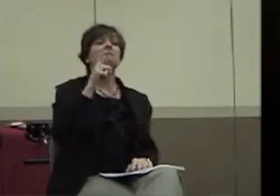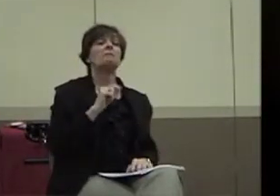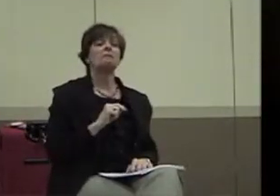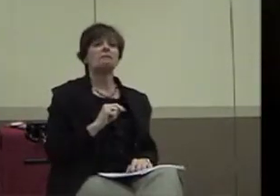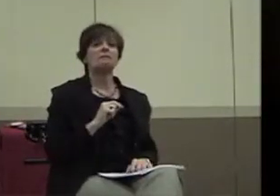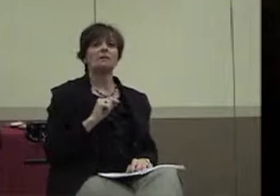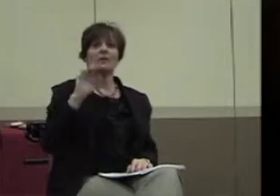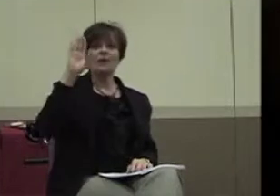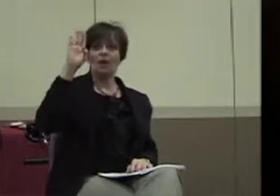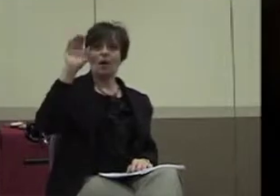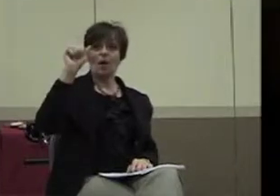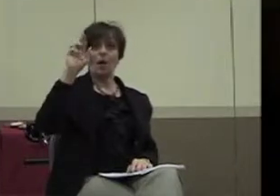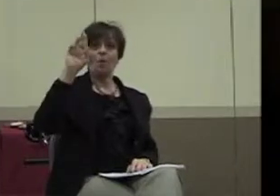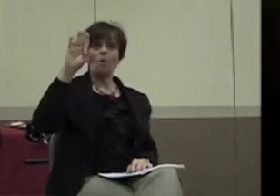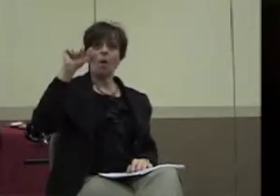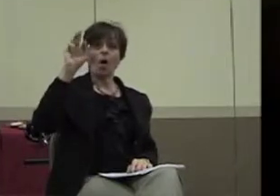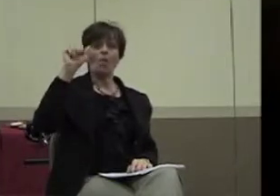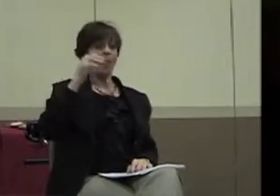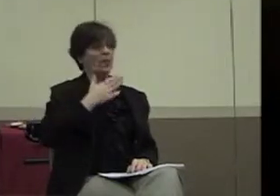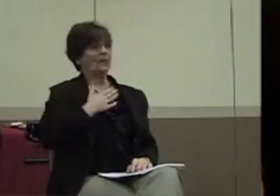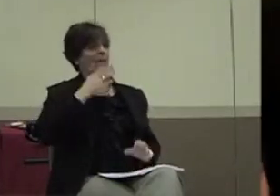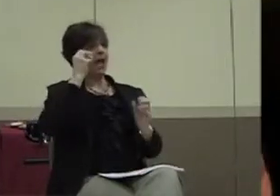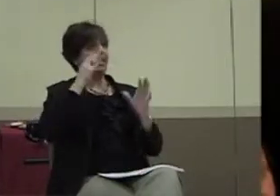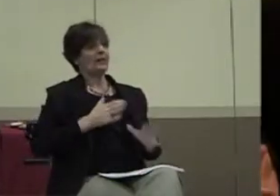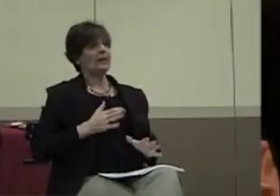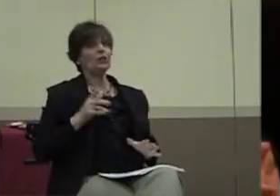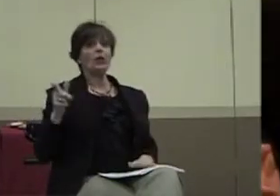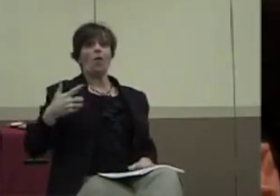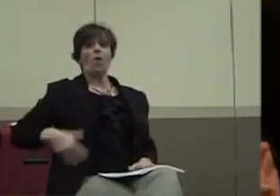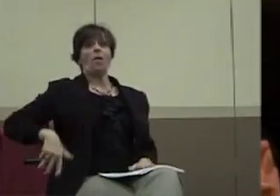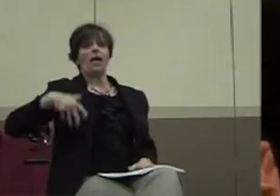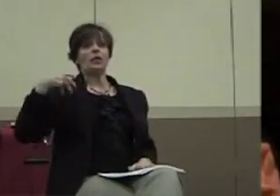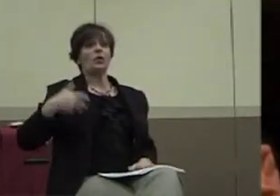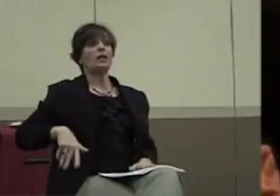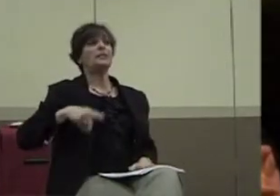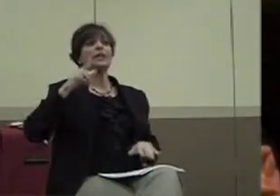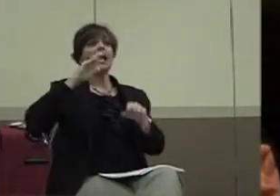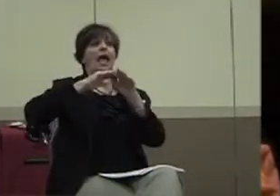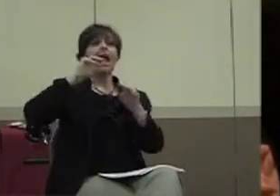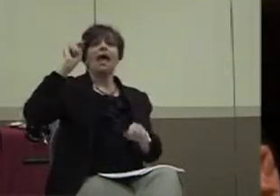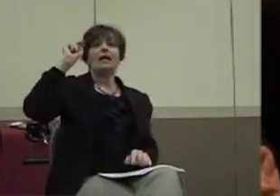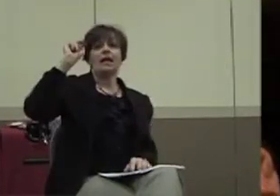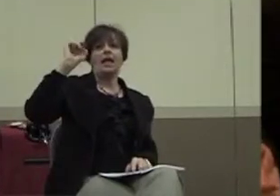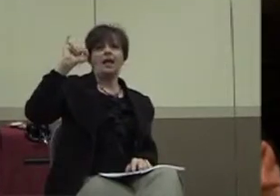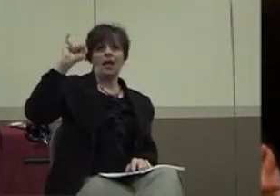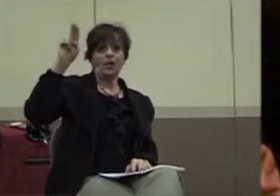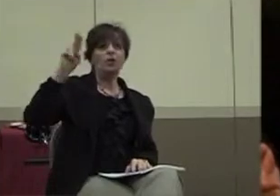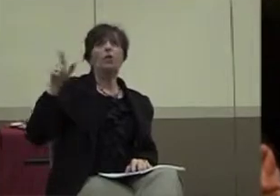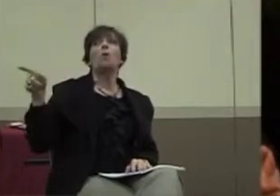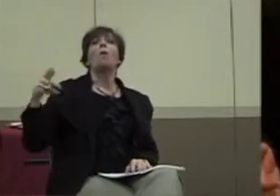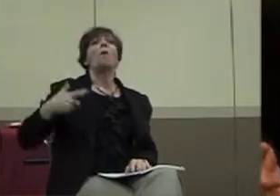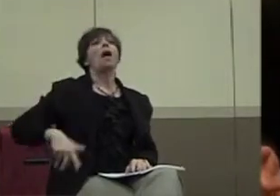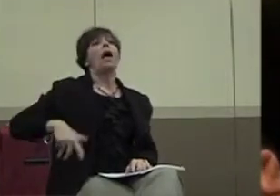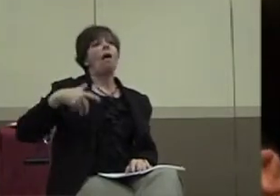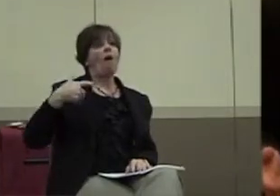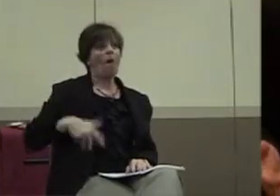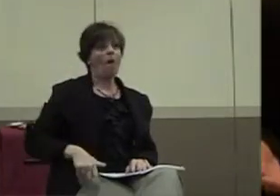thinking Barbara Lukey Stallman was my teacher. Oh my goodness. At Northern. Oh wow.